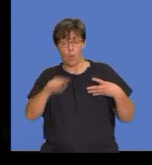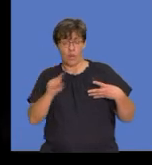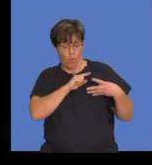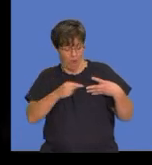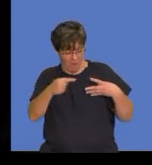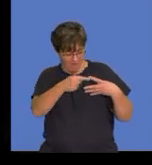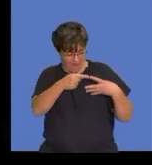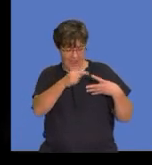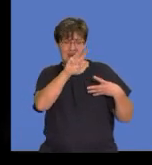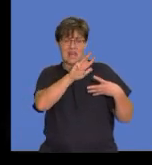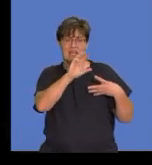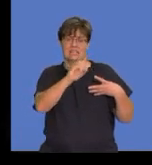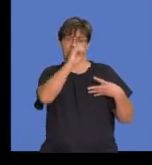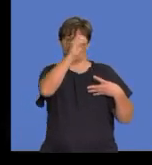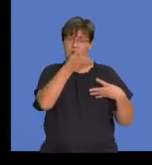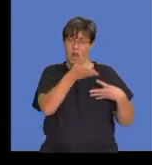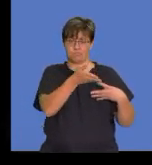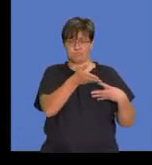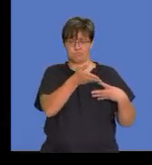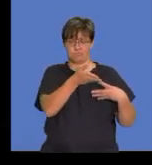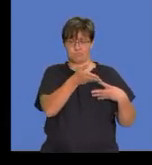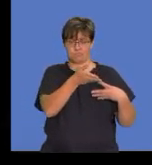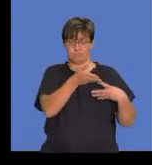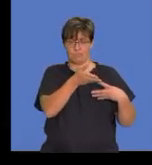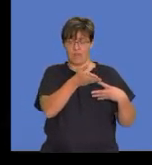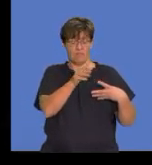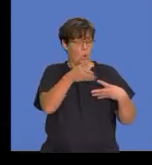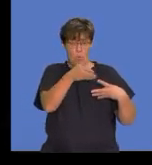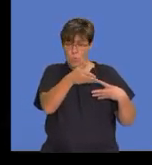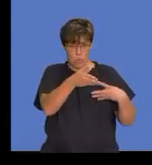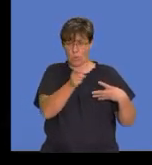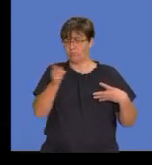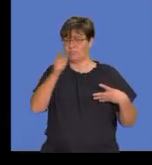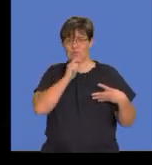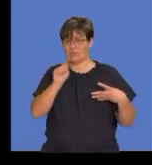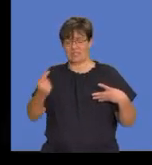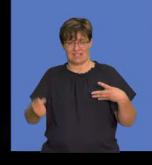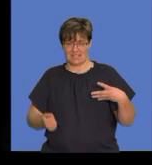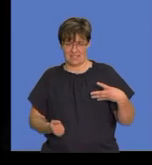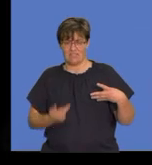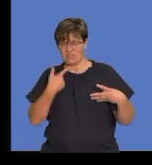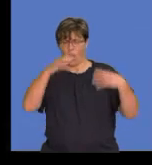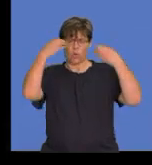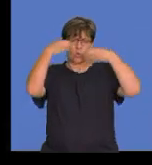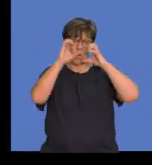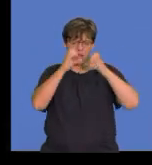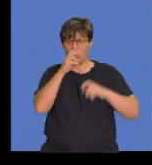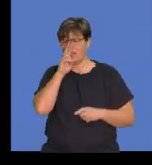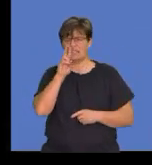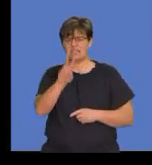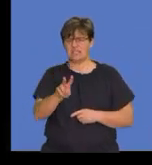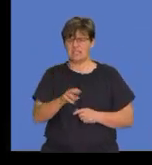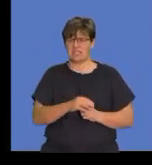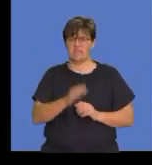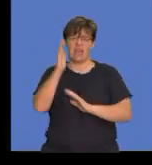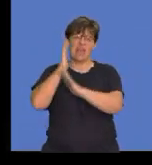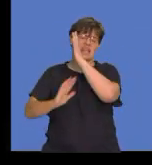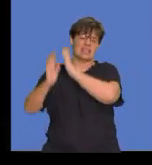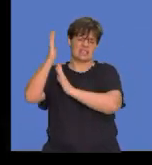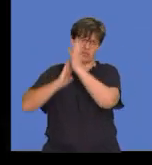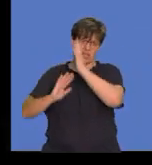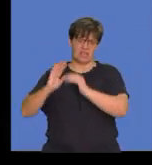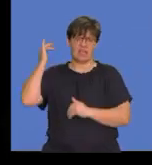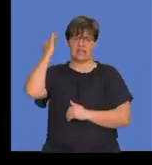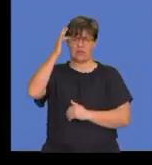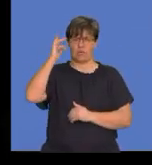and that's only because there is a 90-degree angle in that particular thing. You can see, even if you were to go to Google and